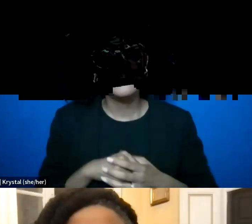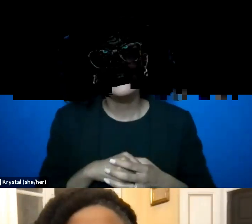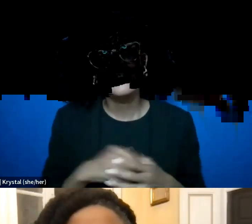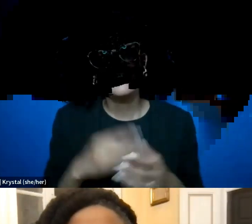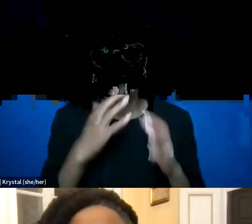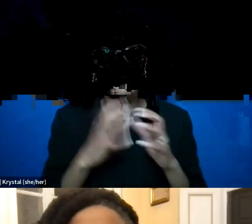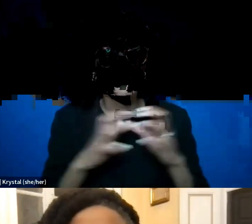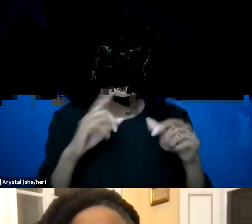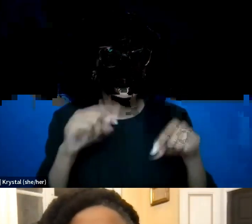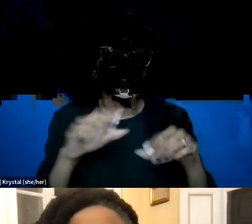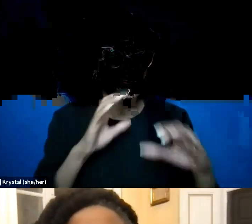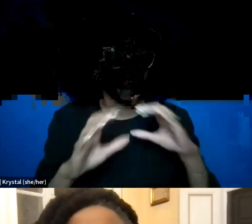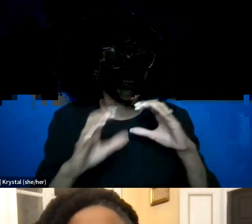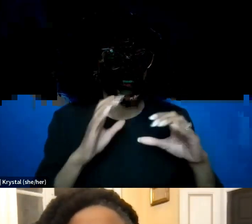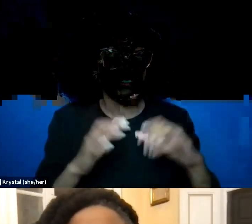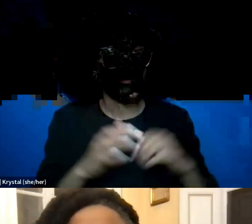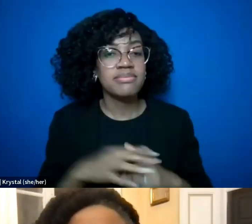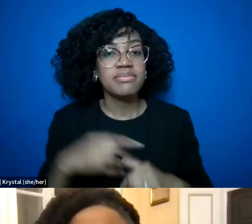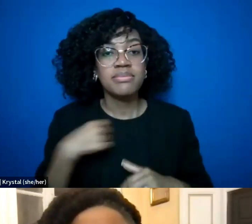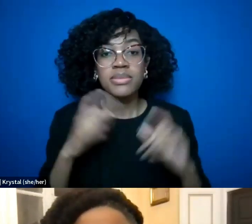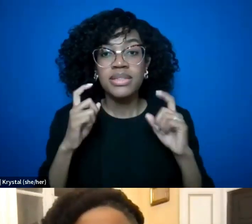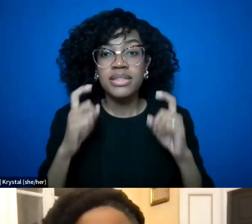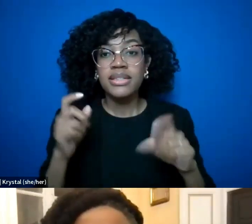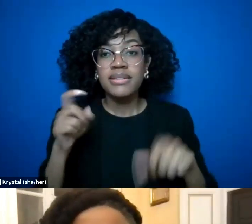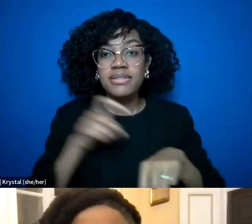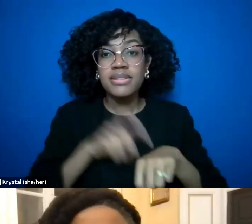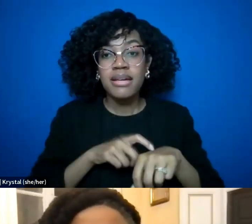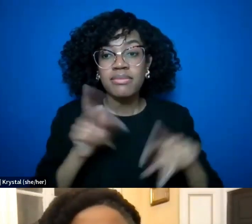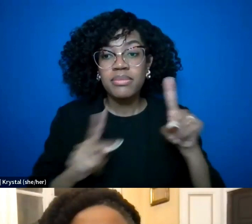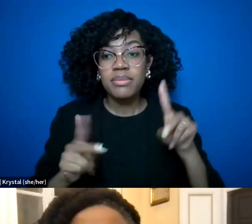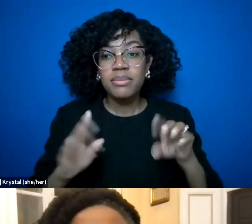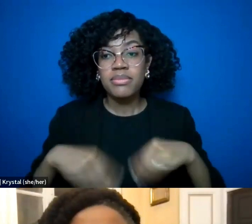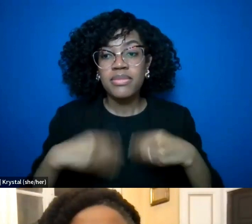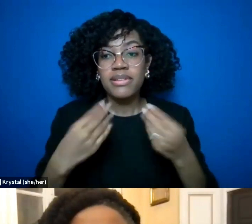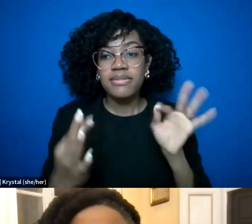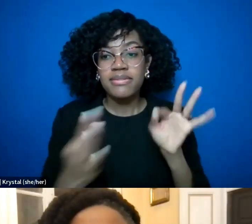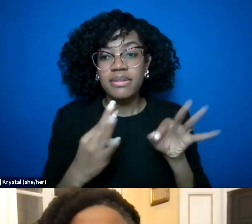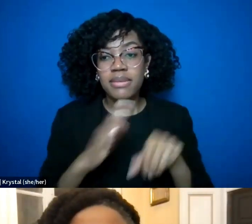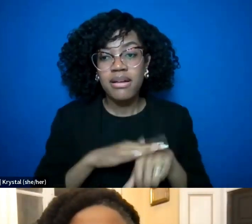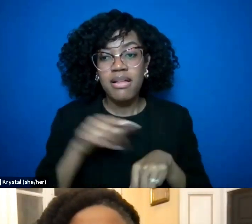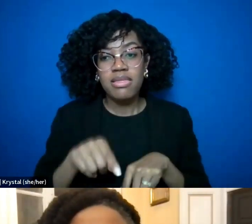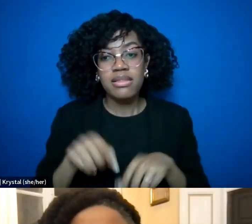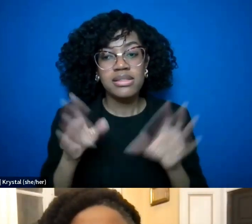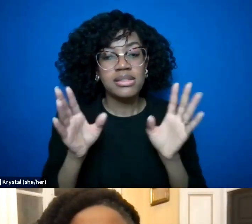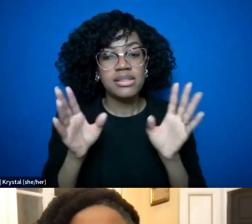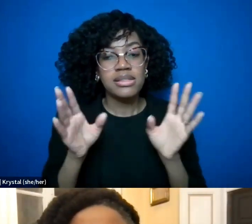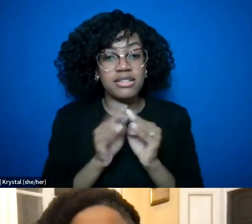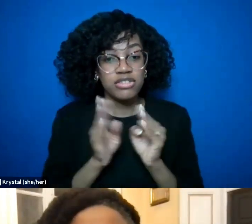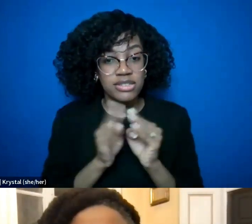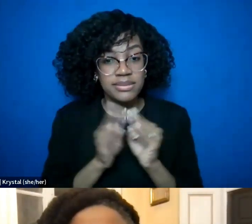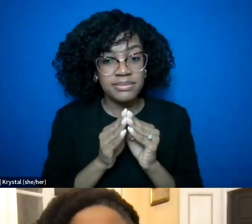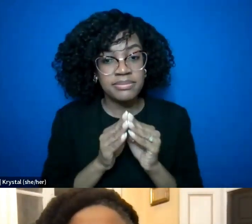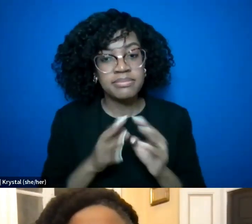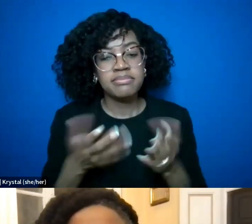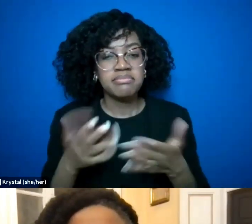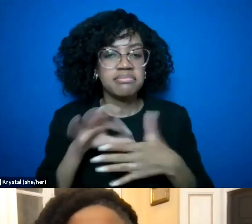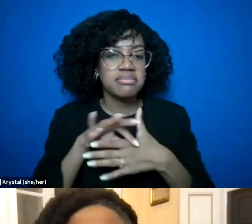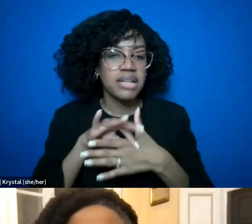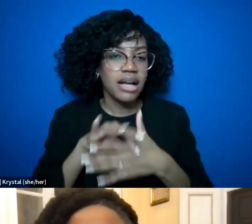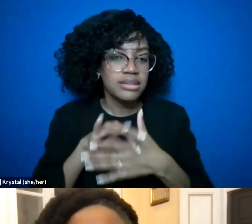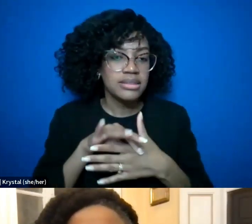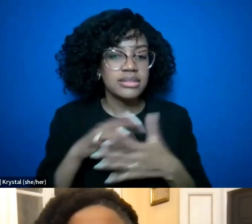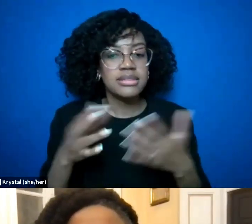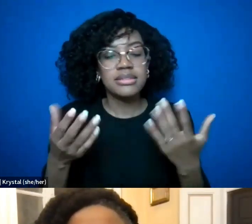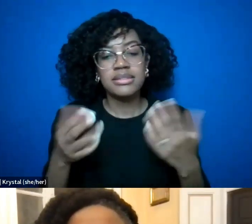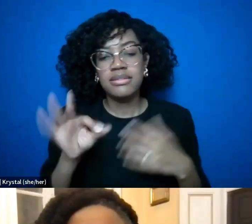conversation. And we want to give people time to give their feedback on this session. And the content and the